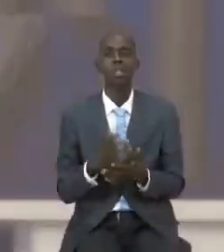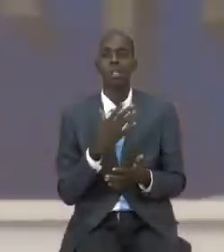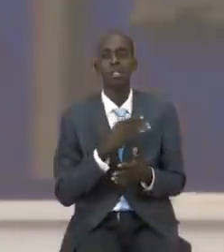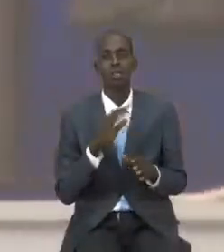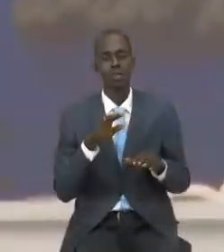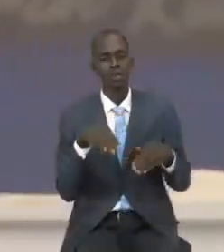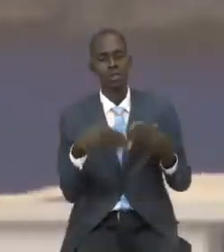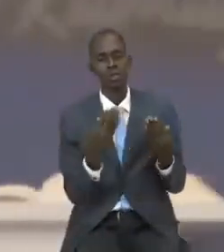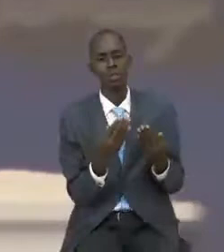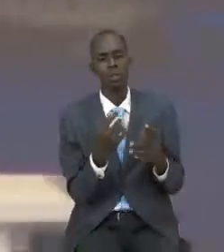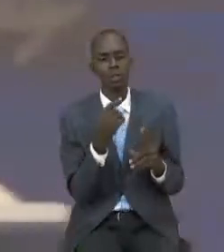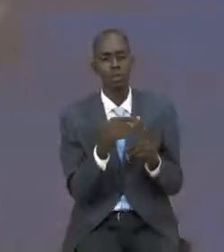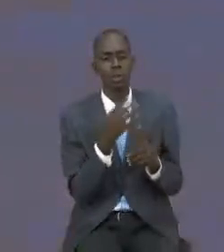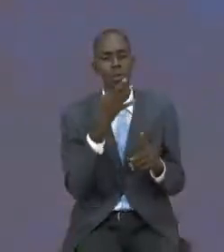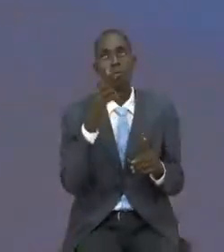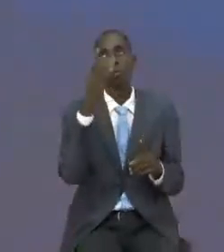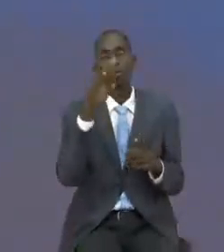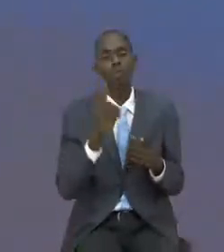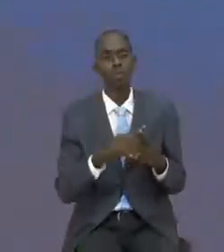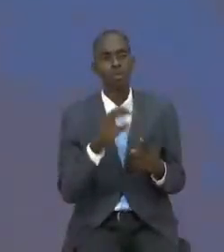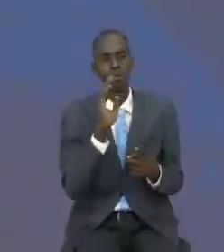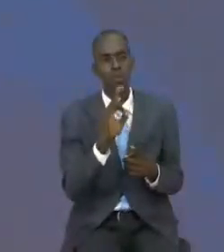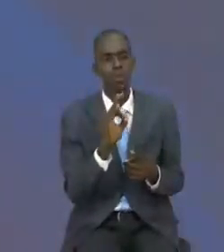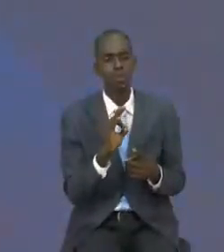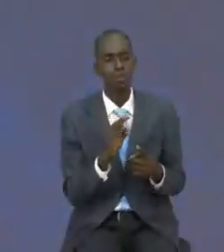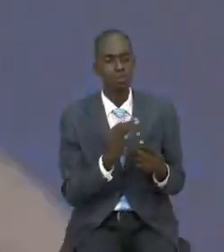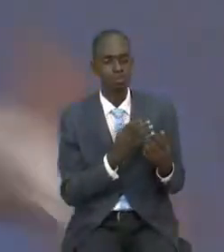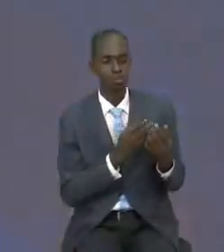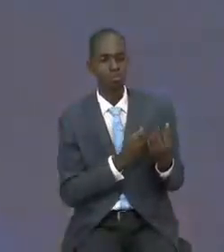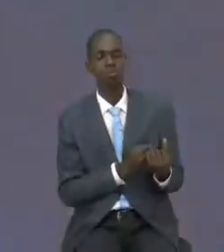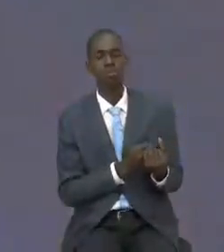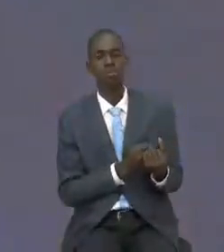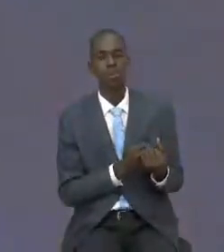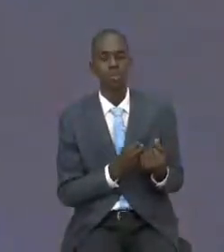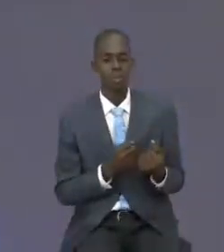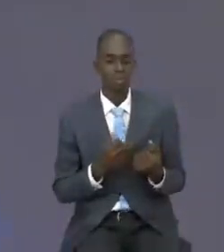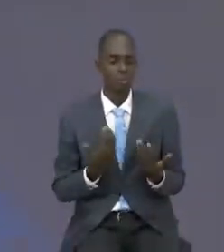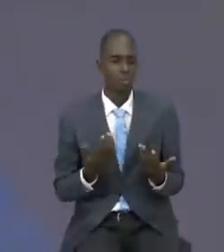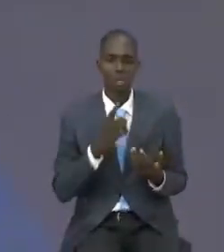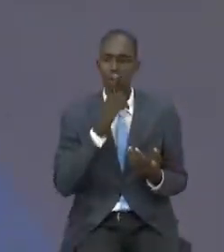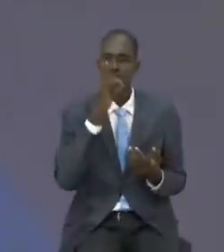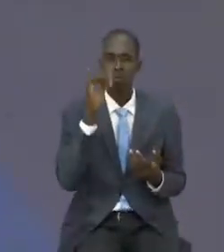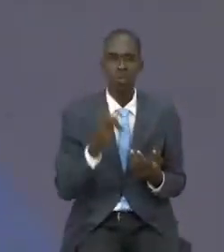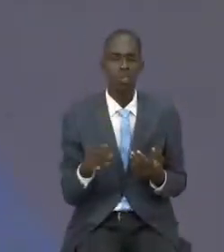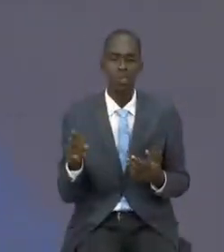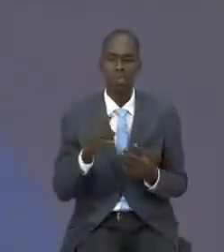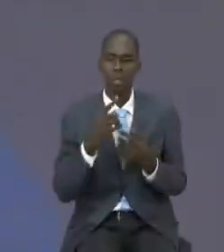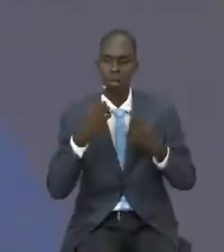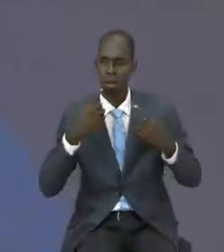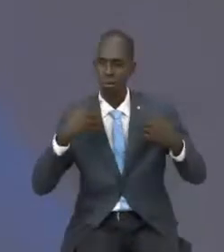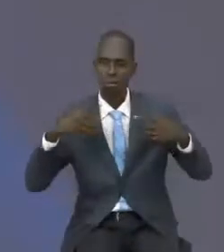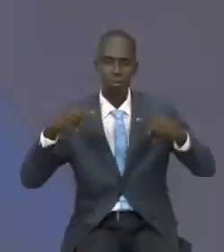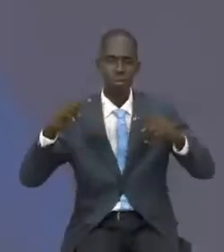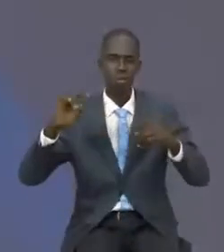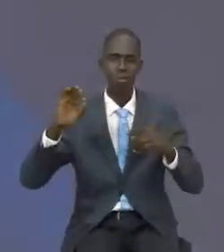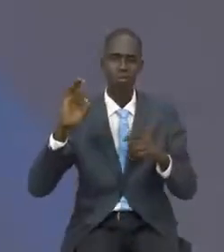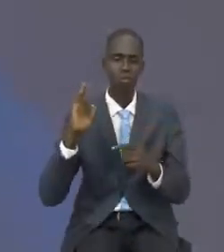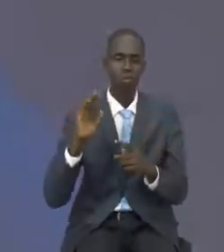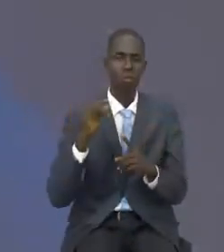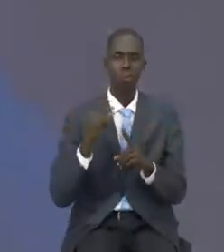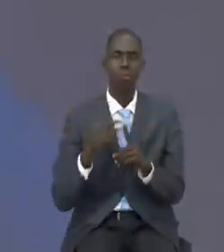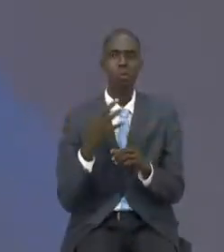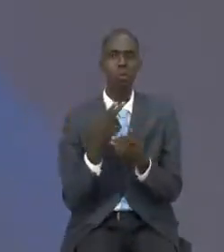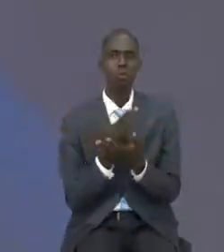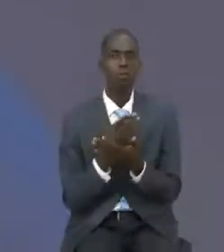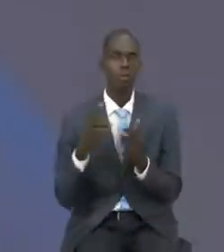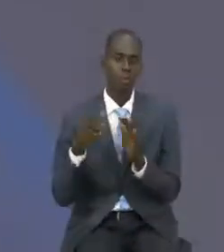to preach confidently, assuredly, powerfully. They declare the word of holiness.